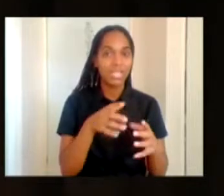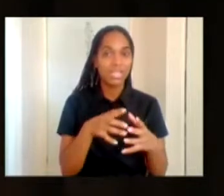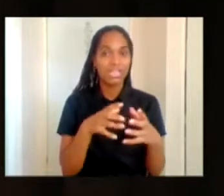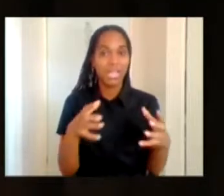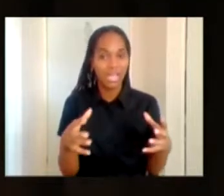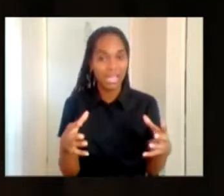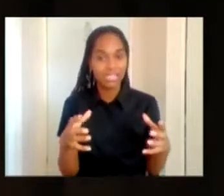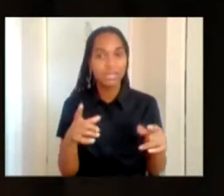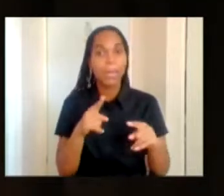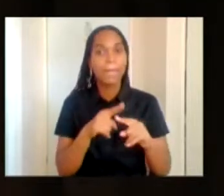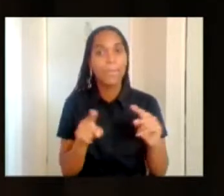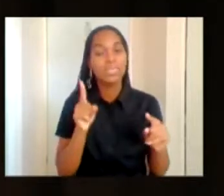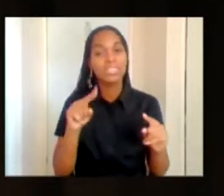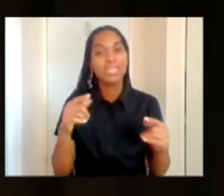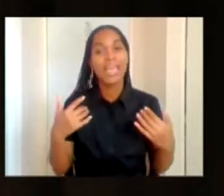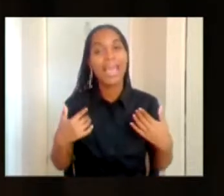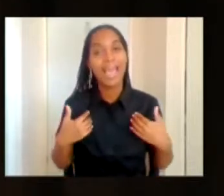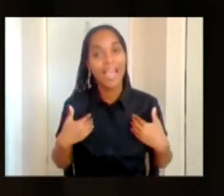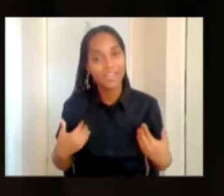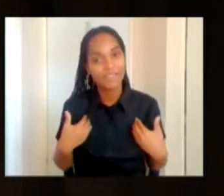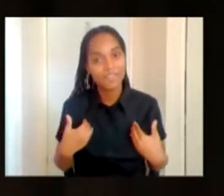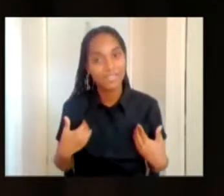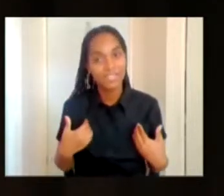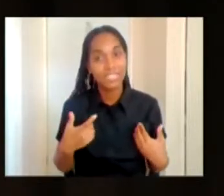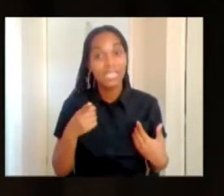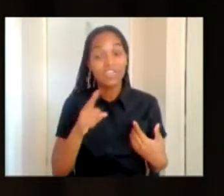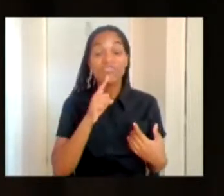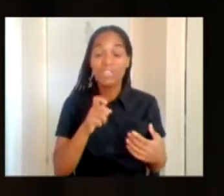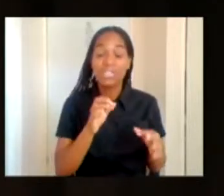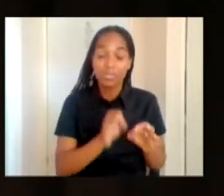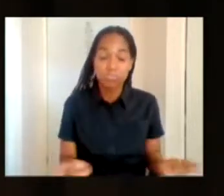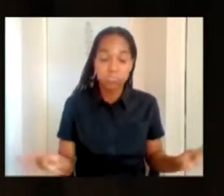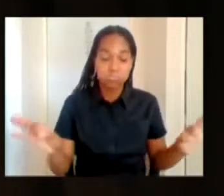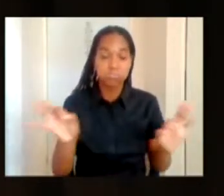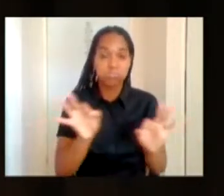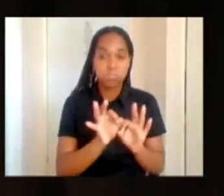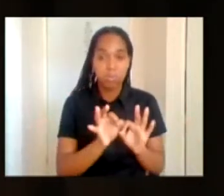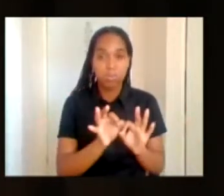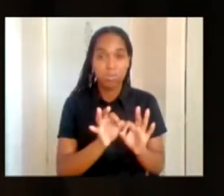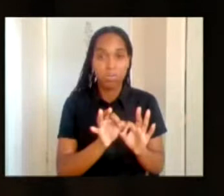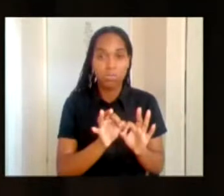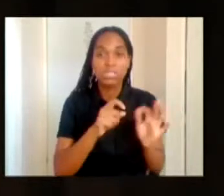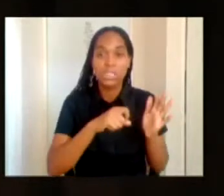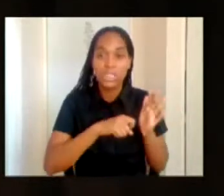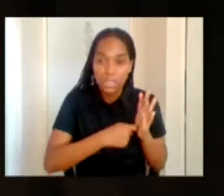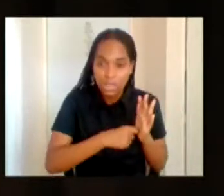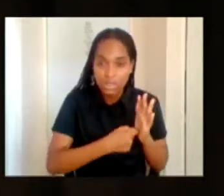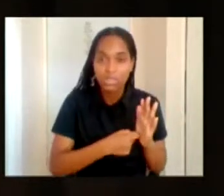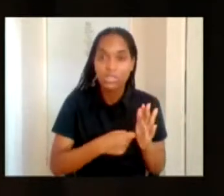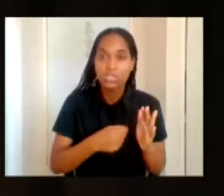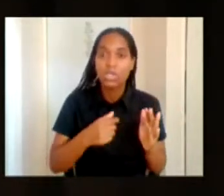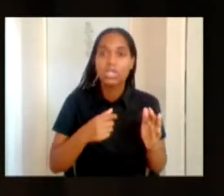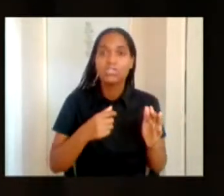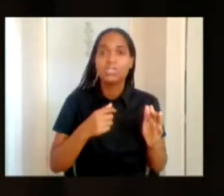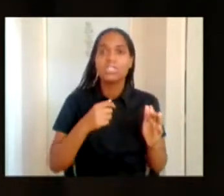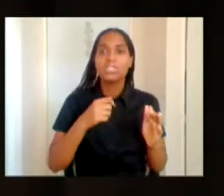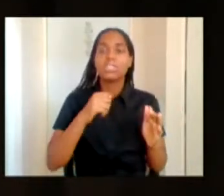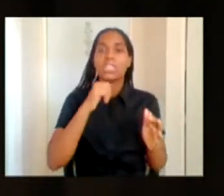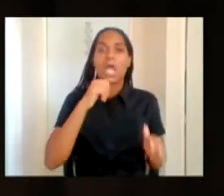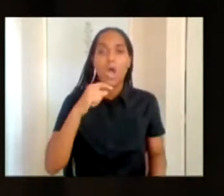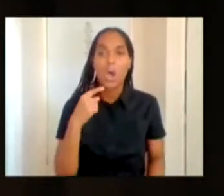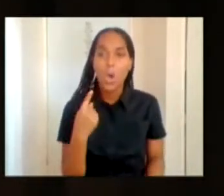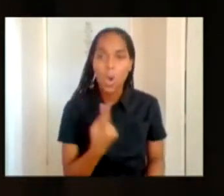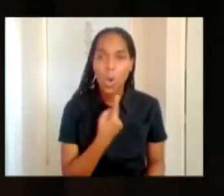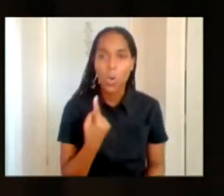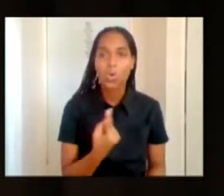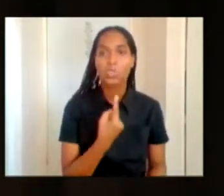but it plays a key role of going beyond just kind of multiplexing multiple